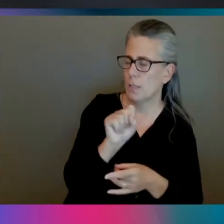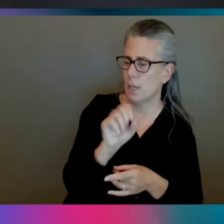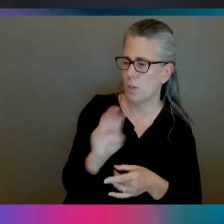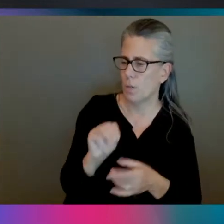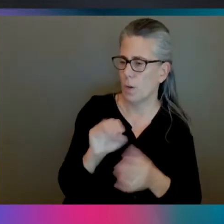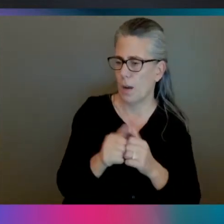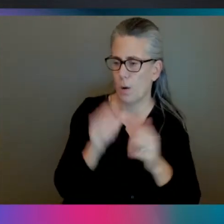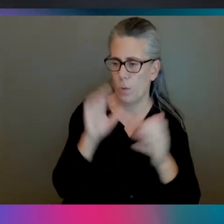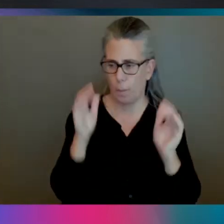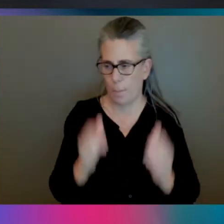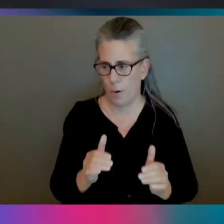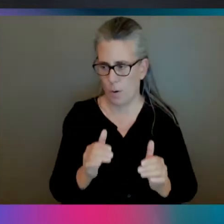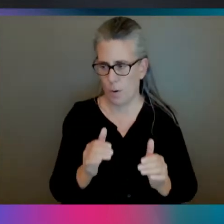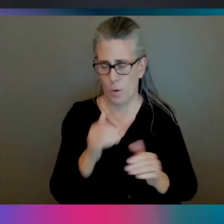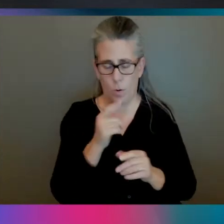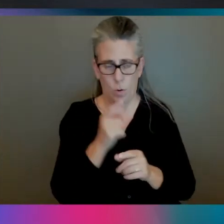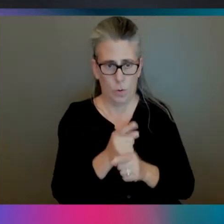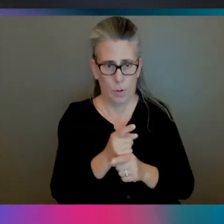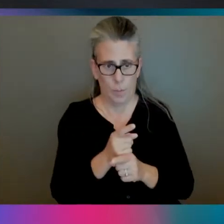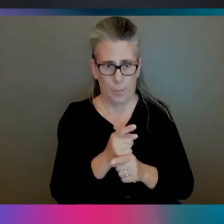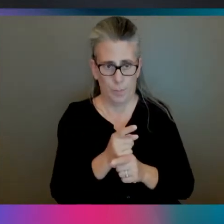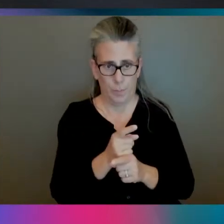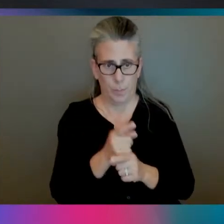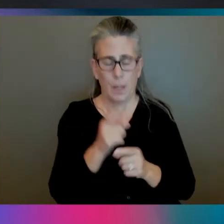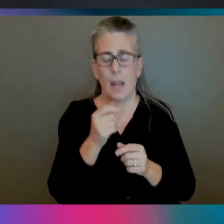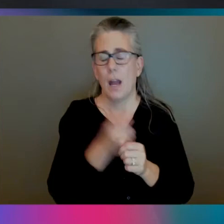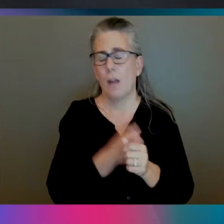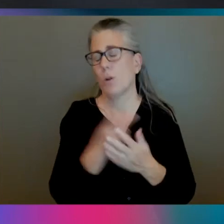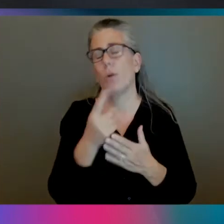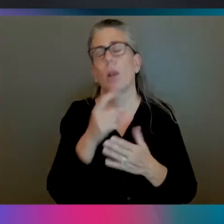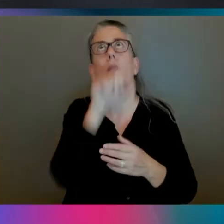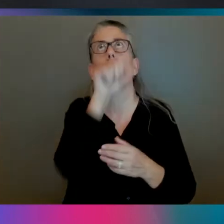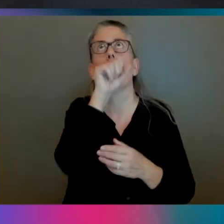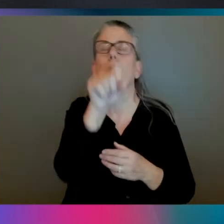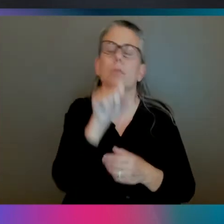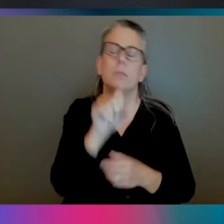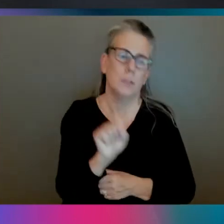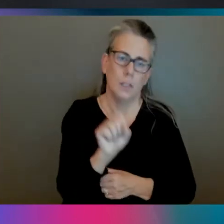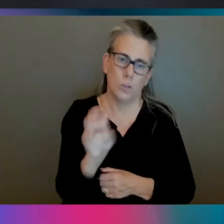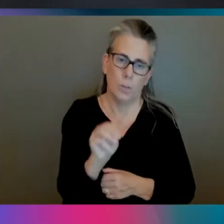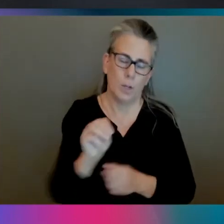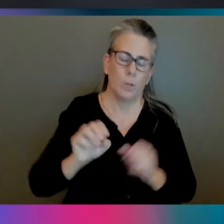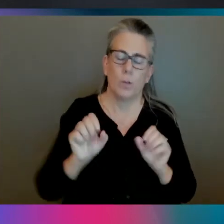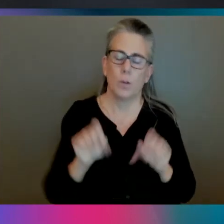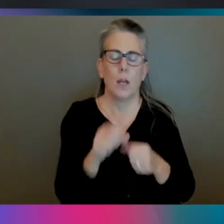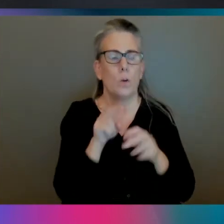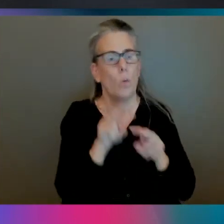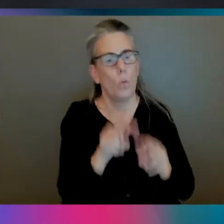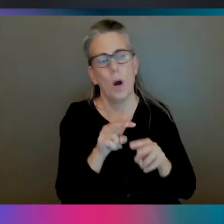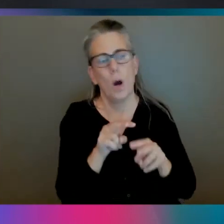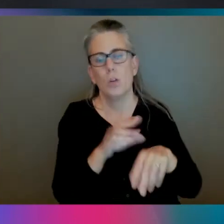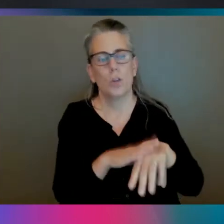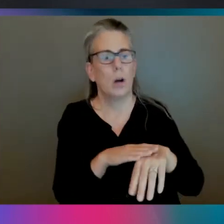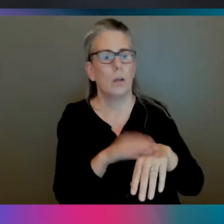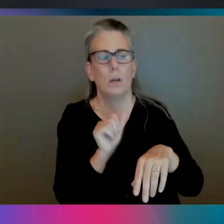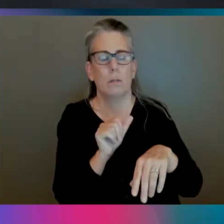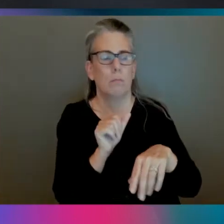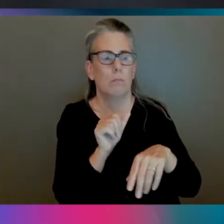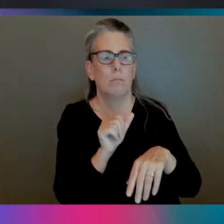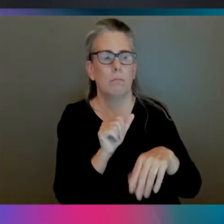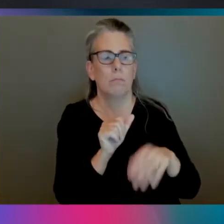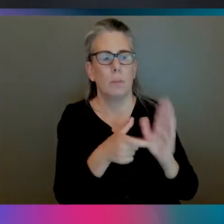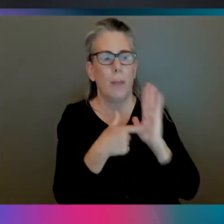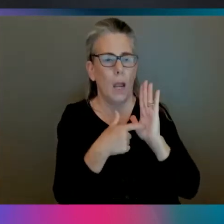Because everyone loves SageMaker. We have 3 episodes. You can watch them on demand. Learn more about this series, SageMaker in episode 2 and